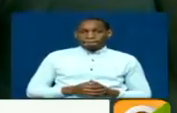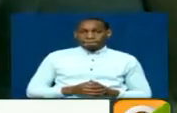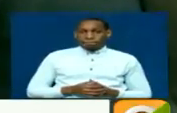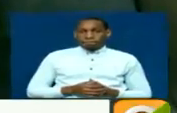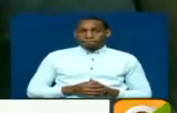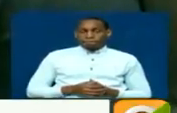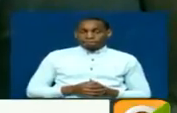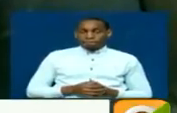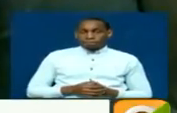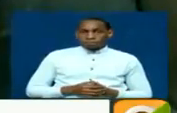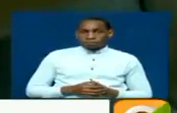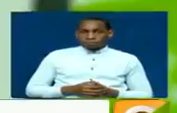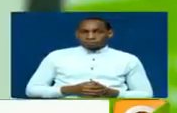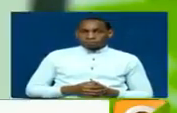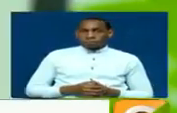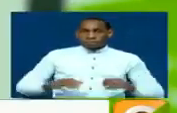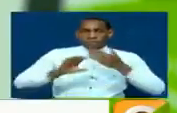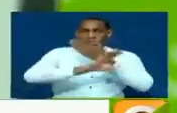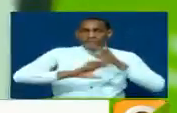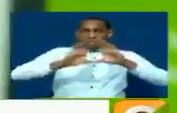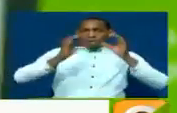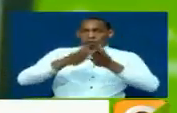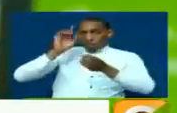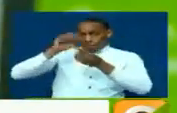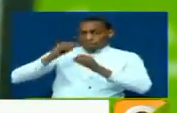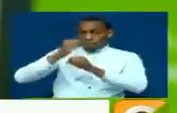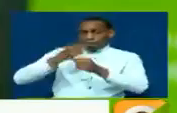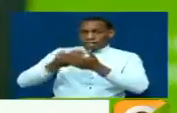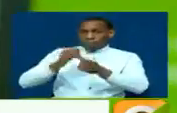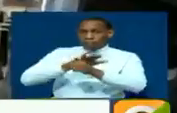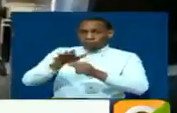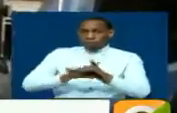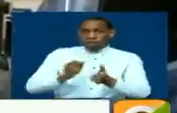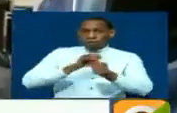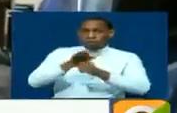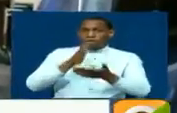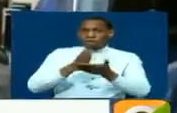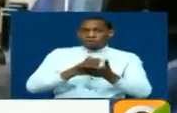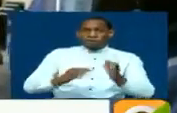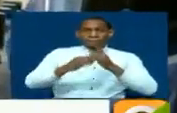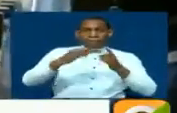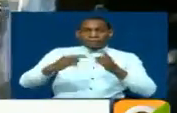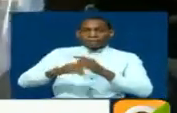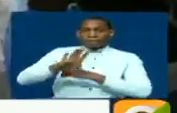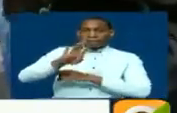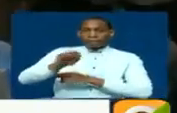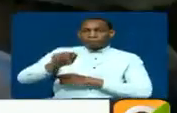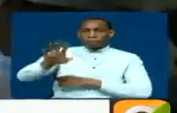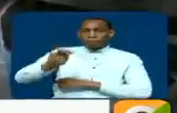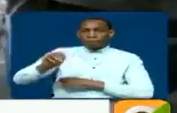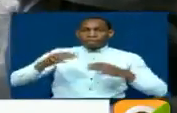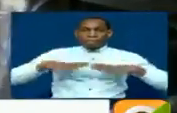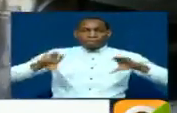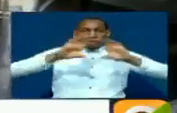Vaccination has been the go-to resort for countries around the globe in the fight against COVID-19, a pandemic that has so far claimed the lives of 4.5 million